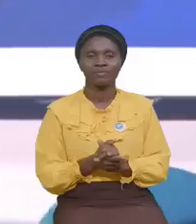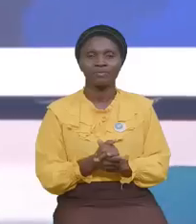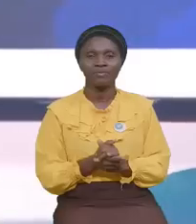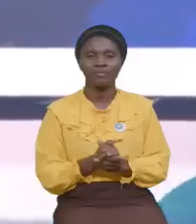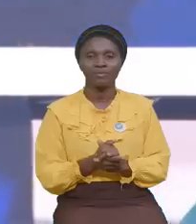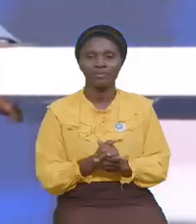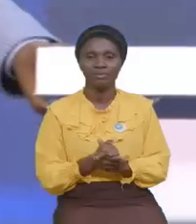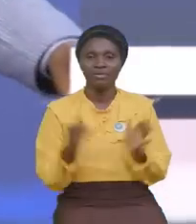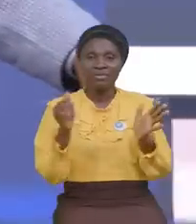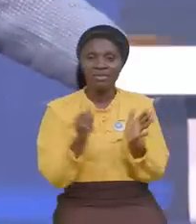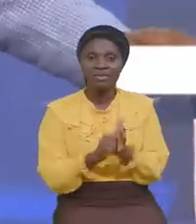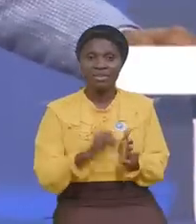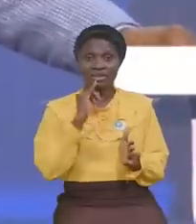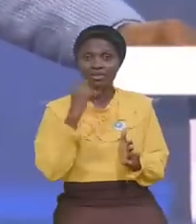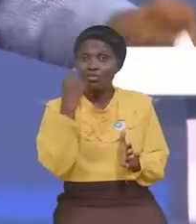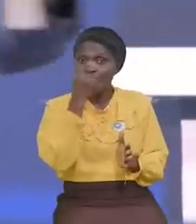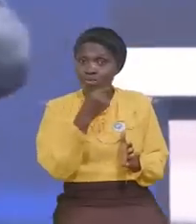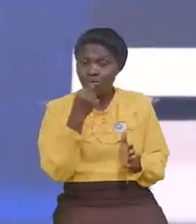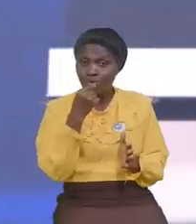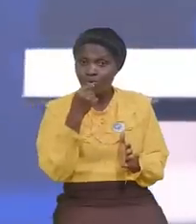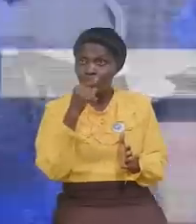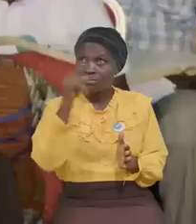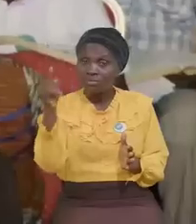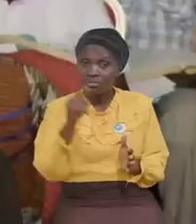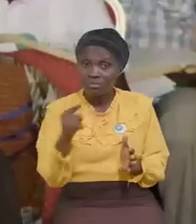That's who Zacchaeus met on that day.